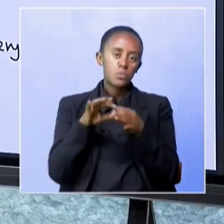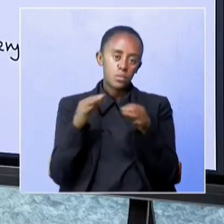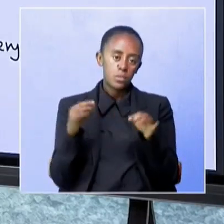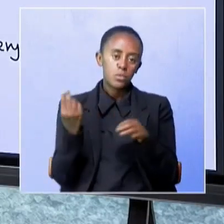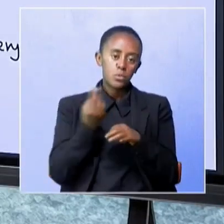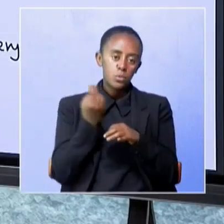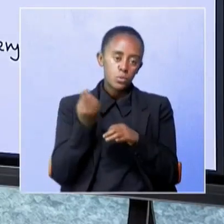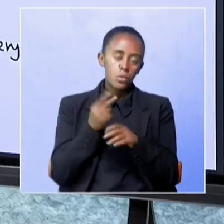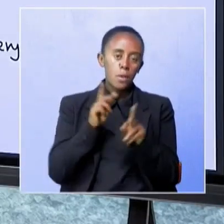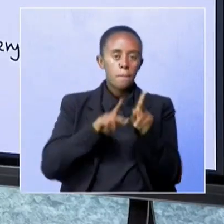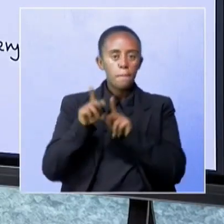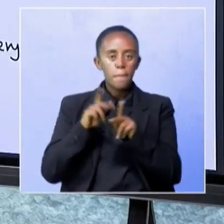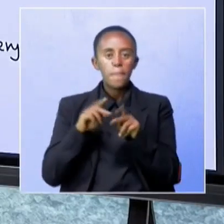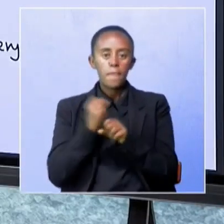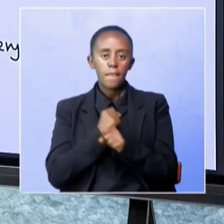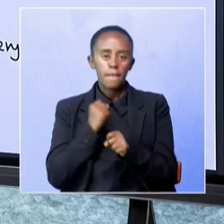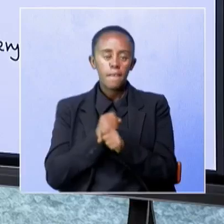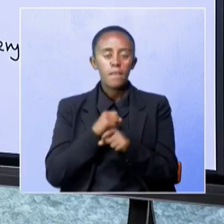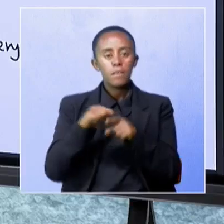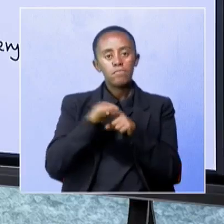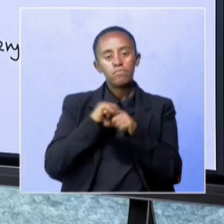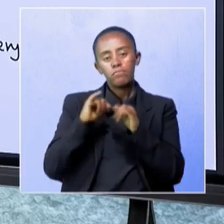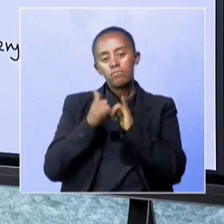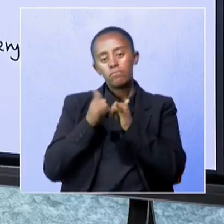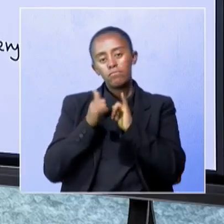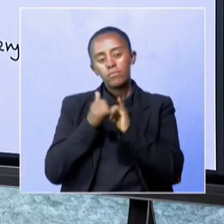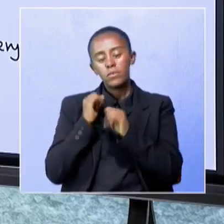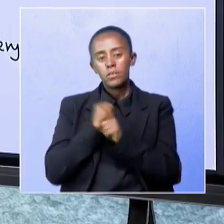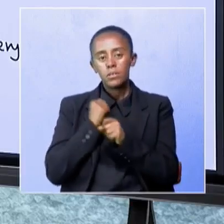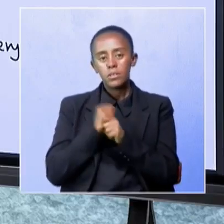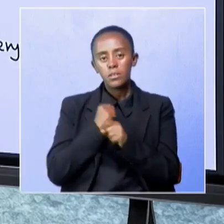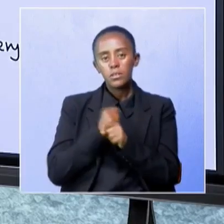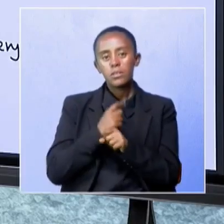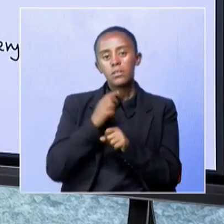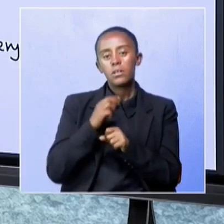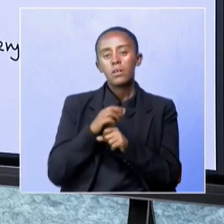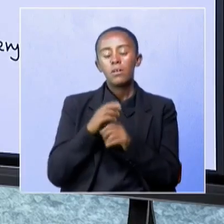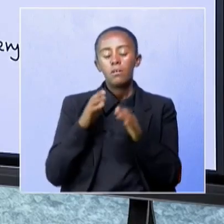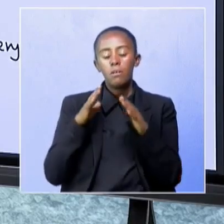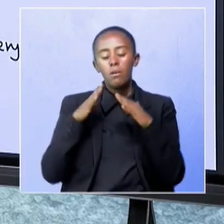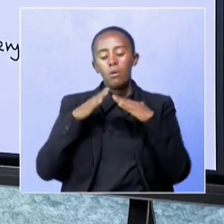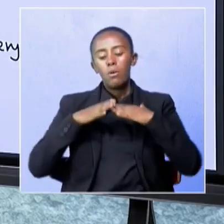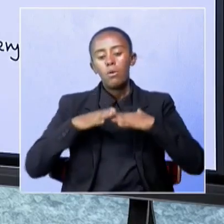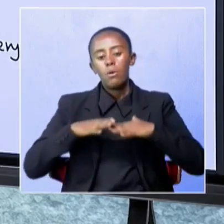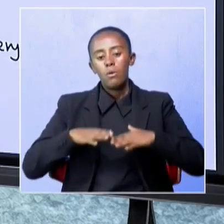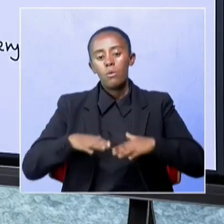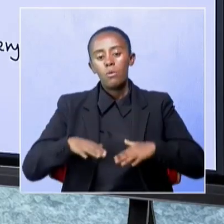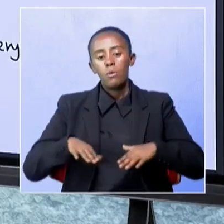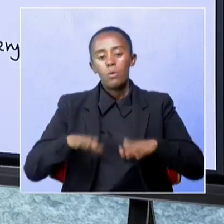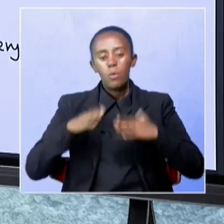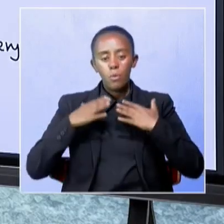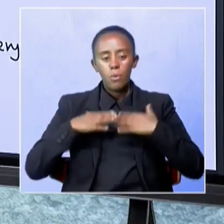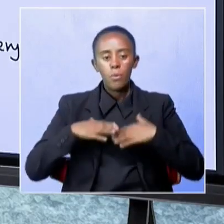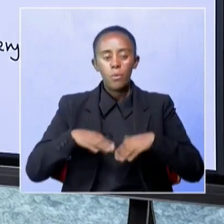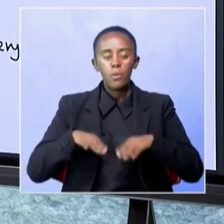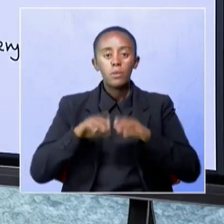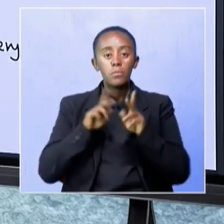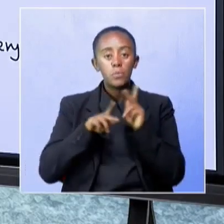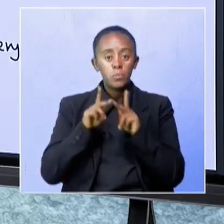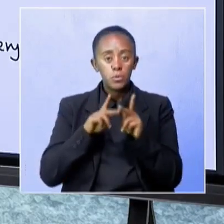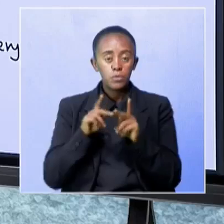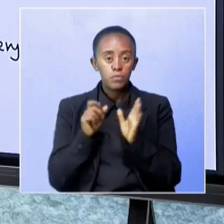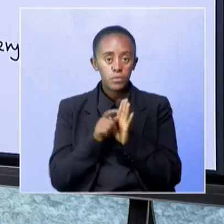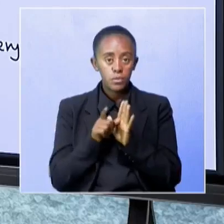used when people are doing exercises or when they are calming themselves. For example, people who